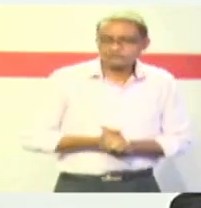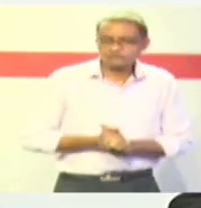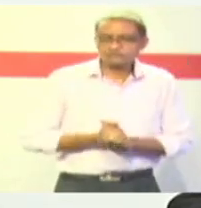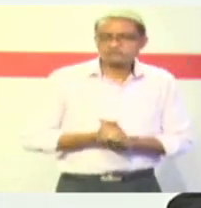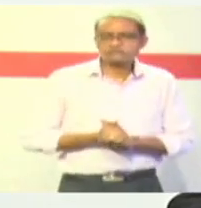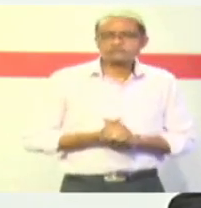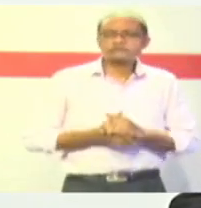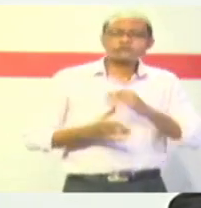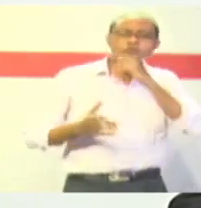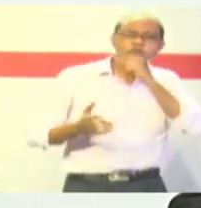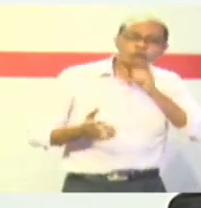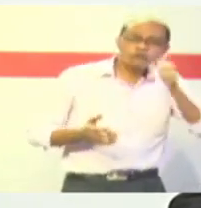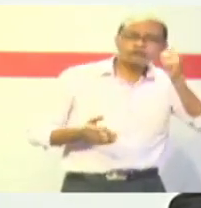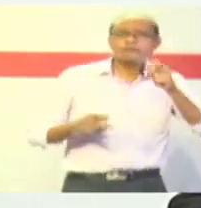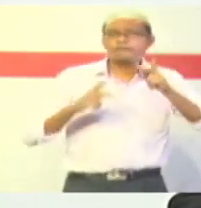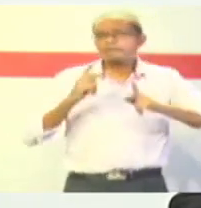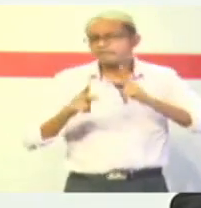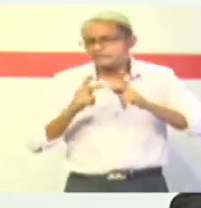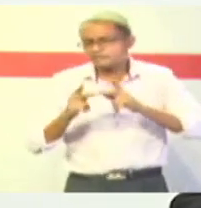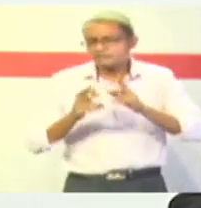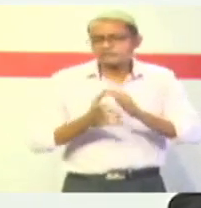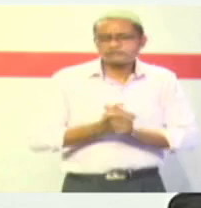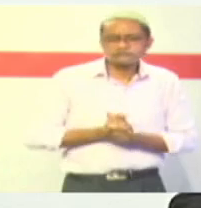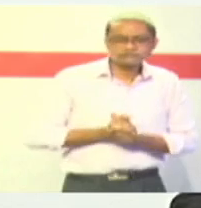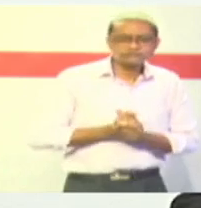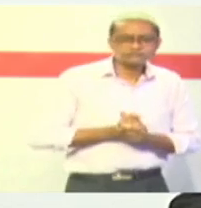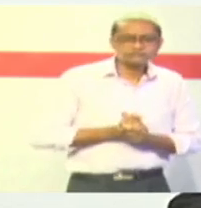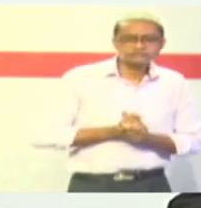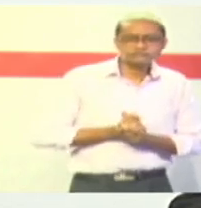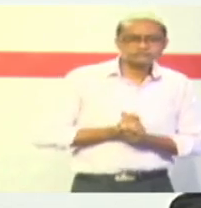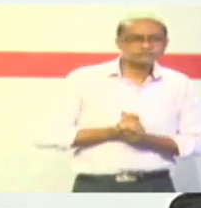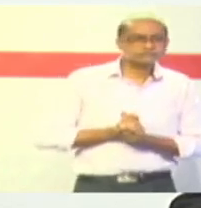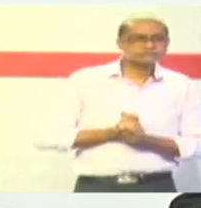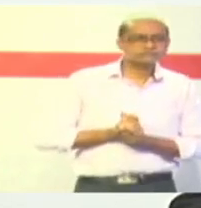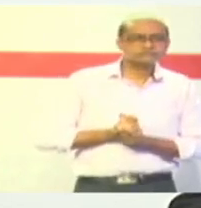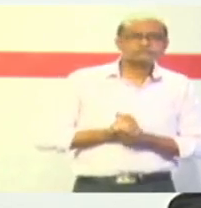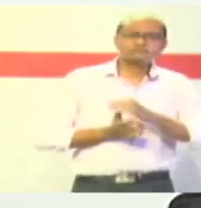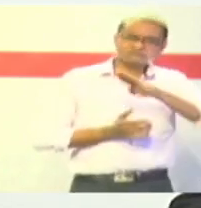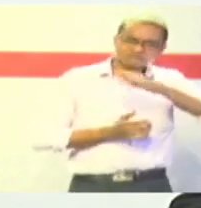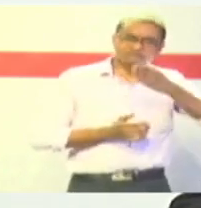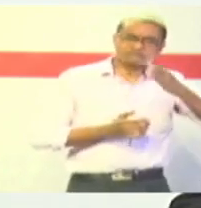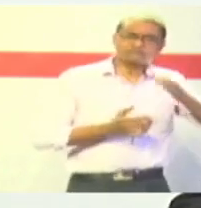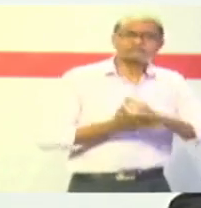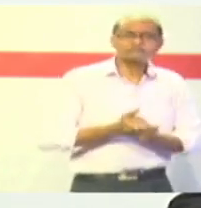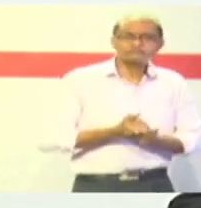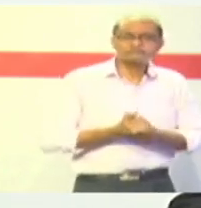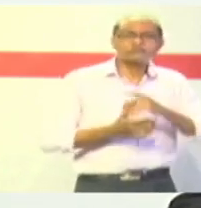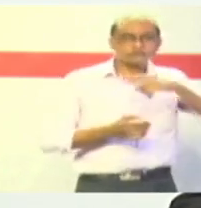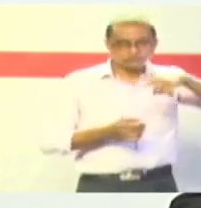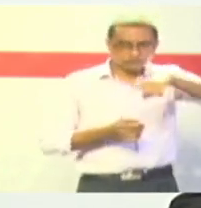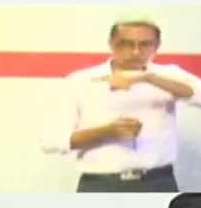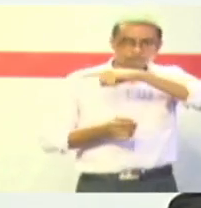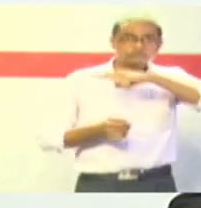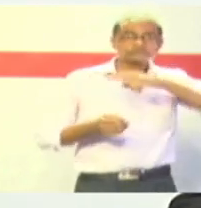significantly older individuals, for example, who have immunocompromised states for other reasons. So those persons are the ones we have seen the deaths in the fully